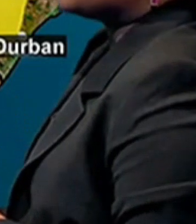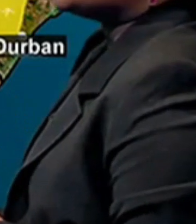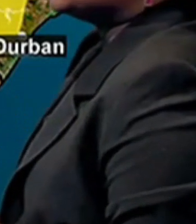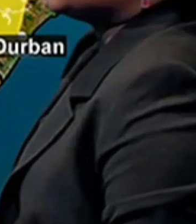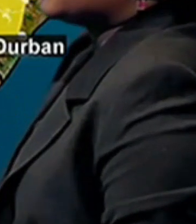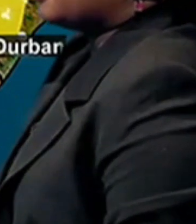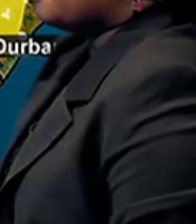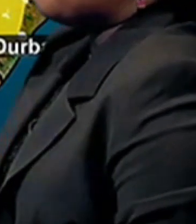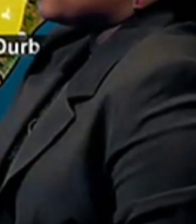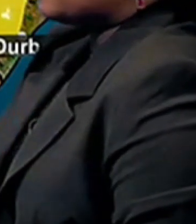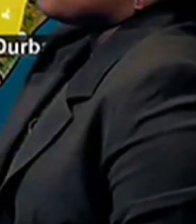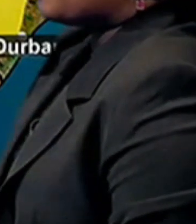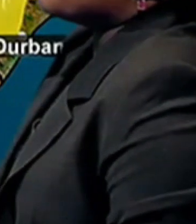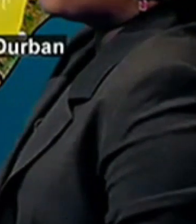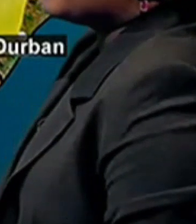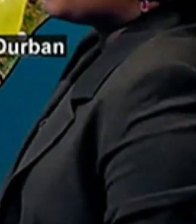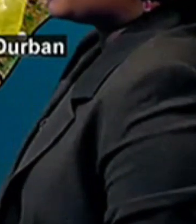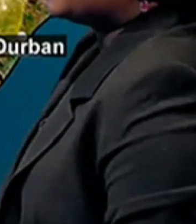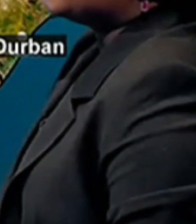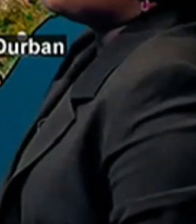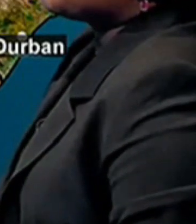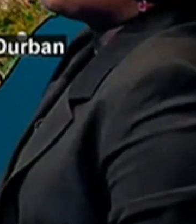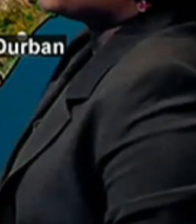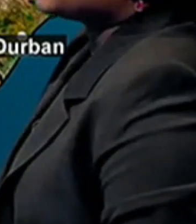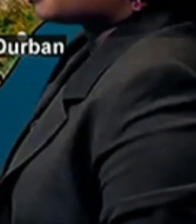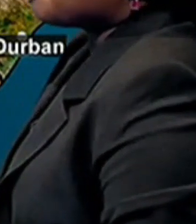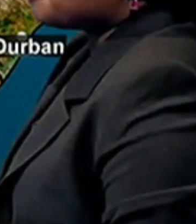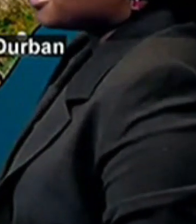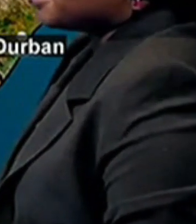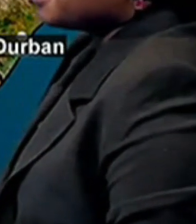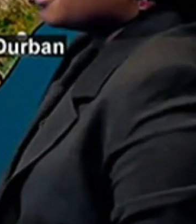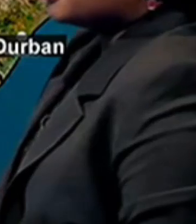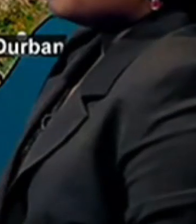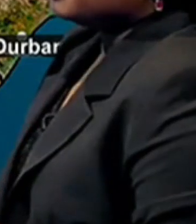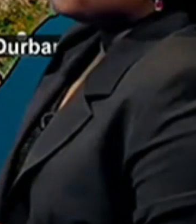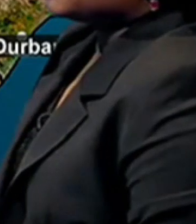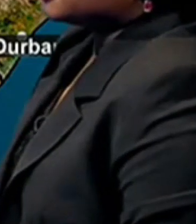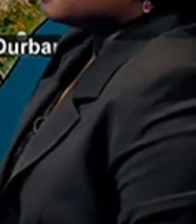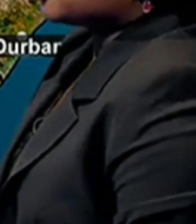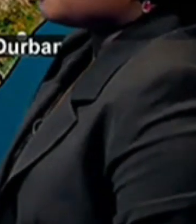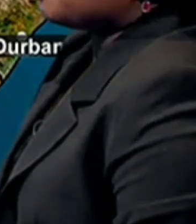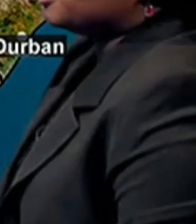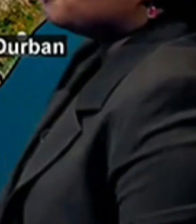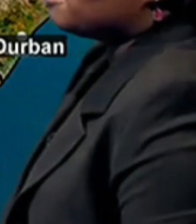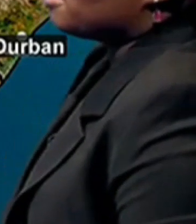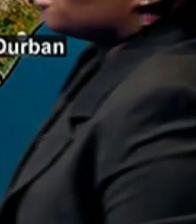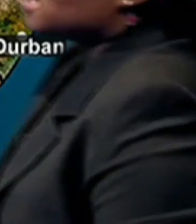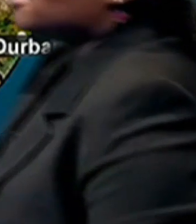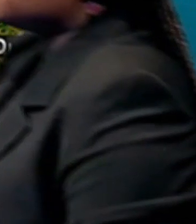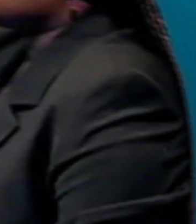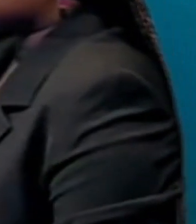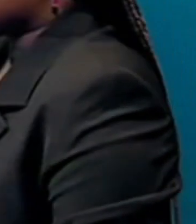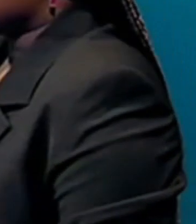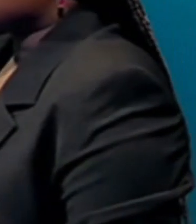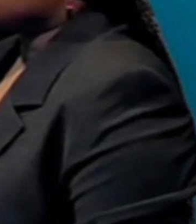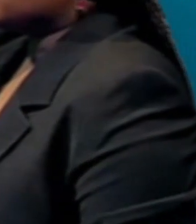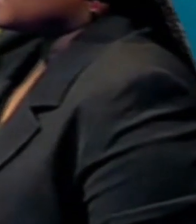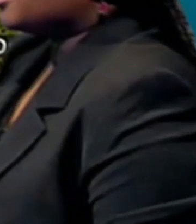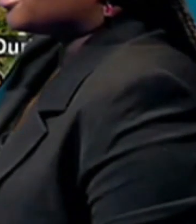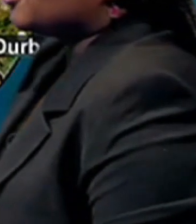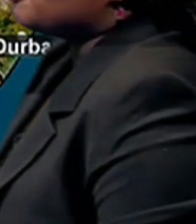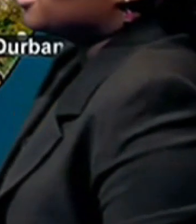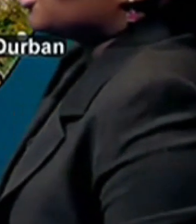kwa KwaZulu-Natal mme go tla bo go apogile go ralala diporofense ka bophara re lebelela mo tsatsing la kamoso ba ponela pele ya maemo a bosa ba tsibosa fa go tla na